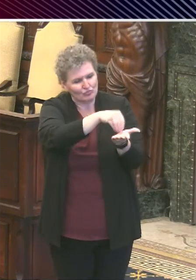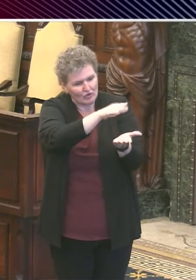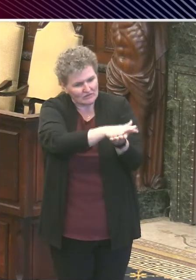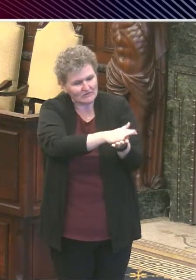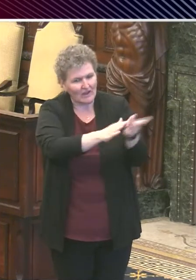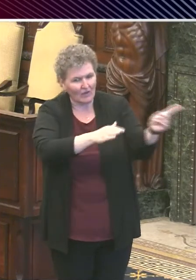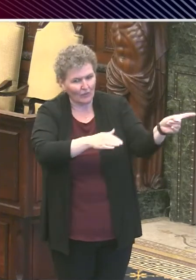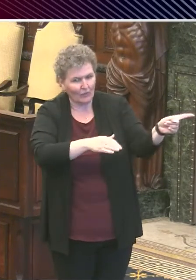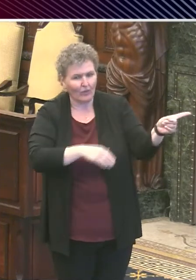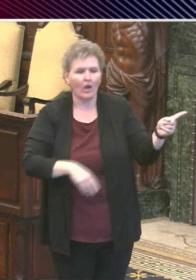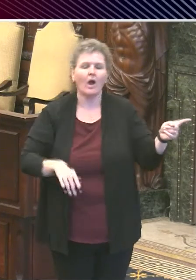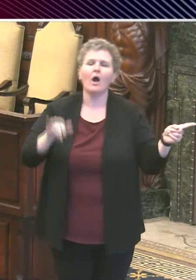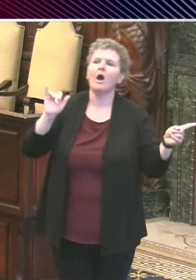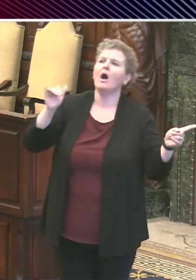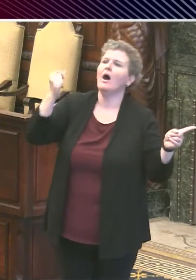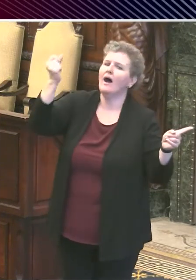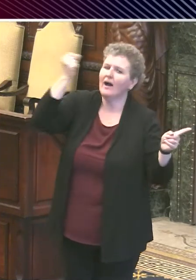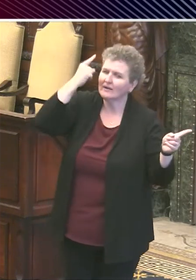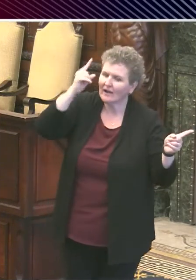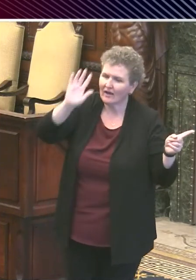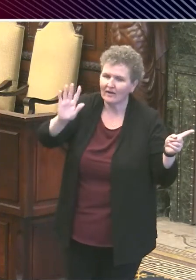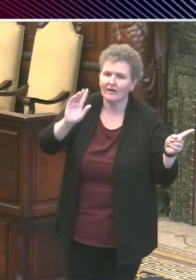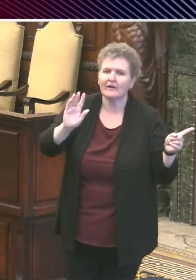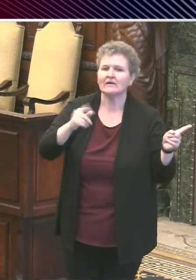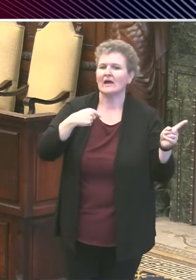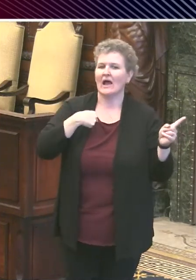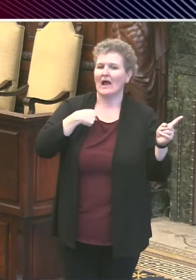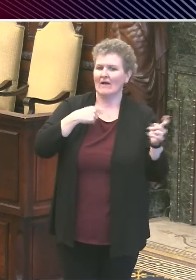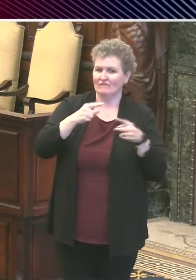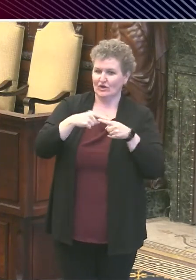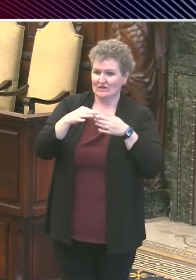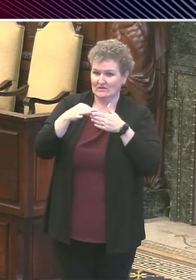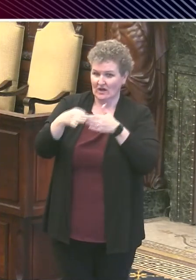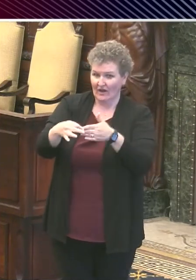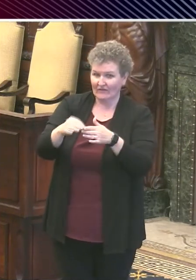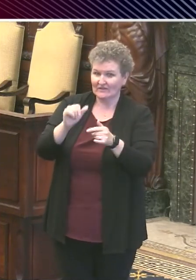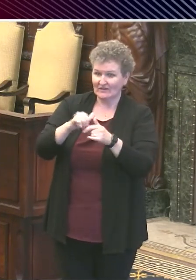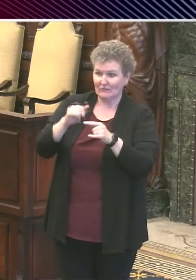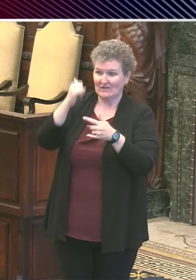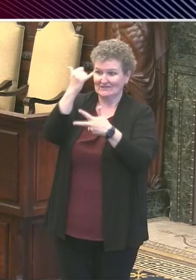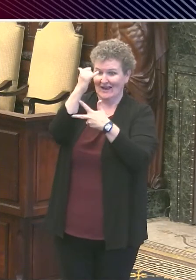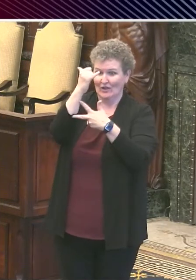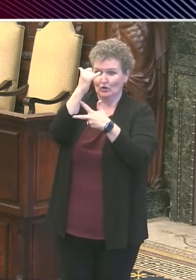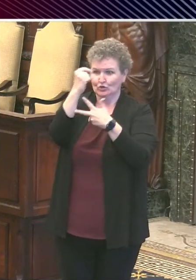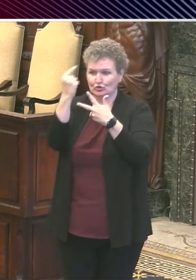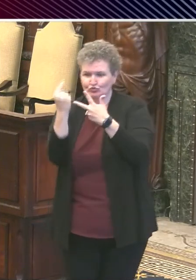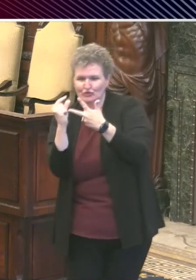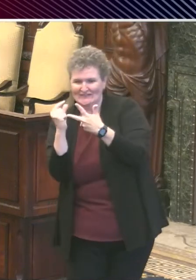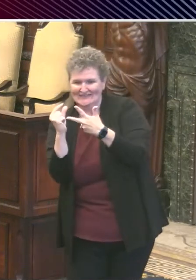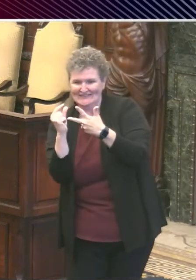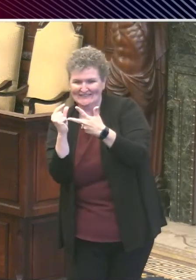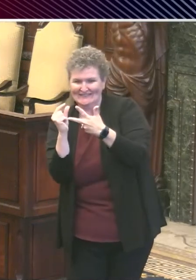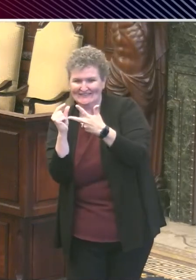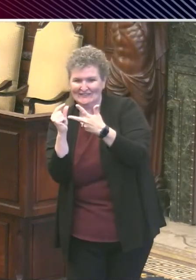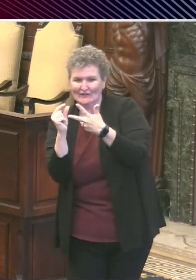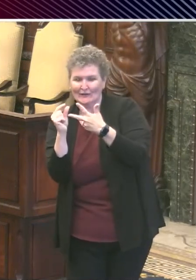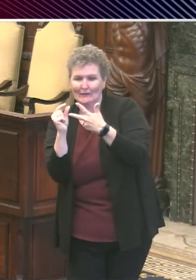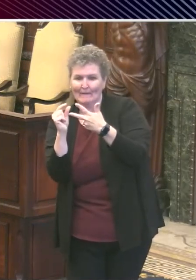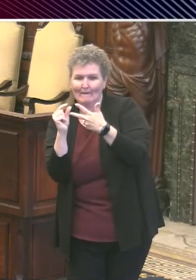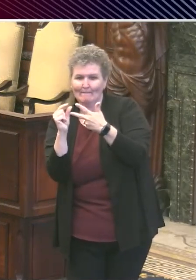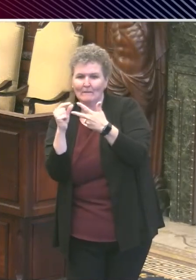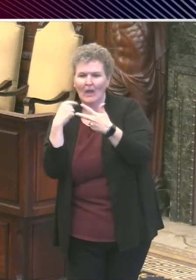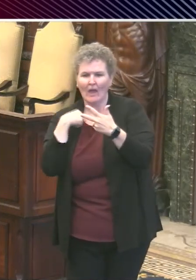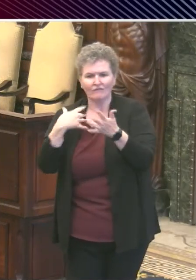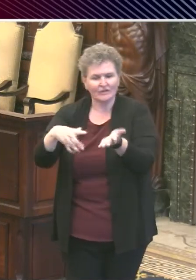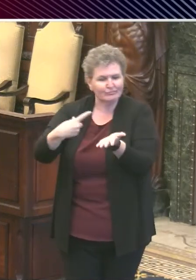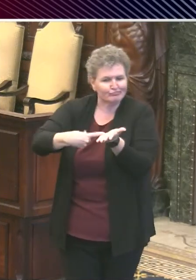we have gone through our guidance for yellow, and where things need to be changed, we updated that in green. I didn't realize we have not gone through and said, this